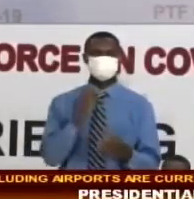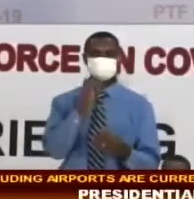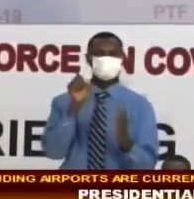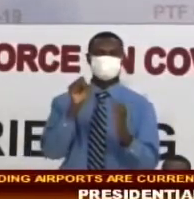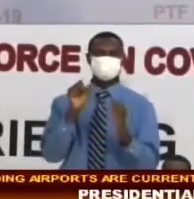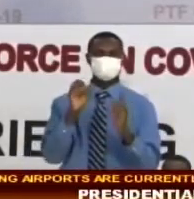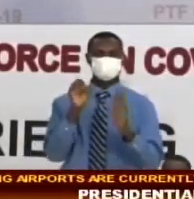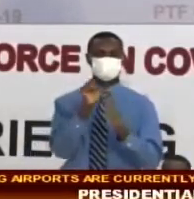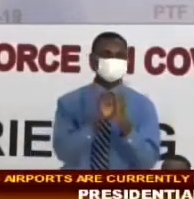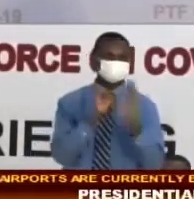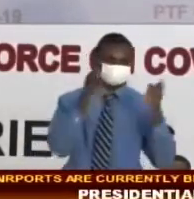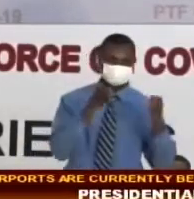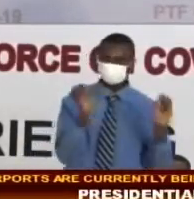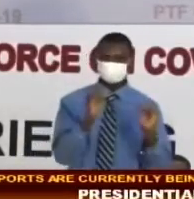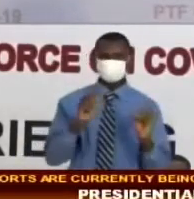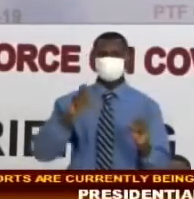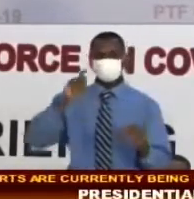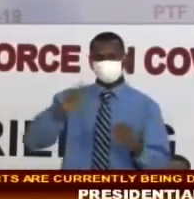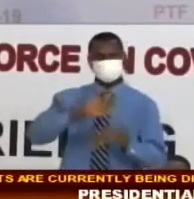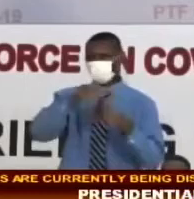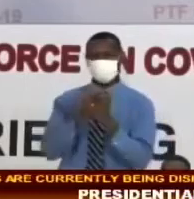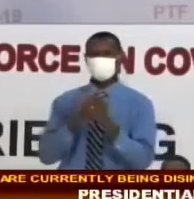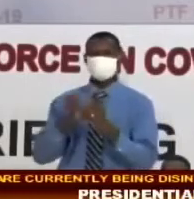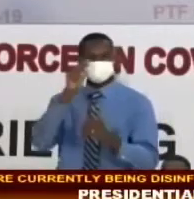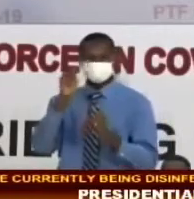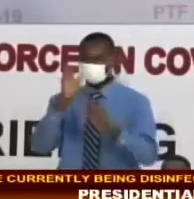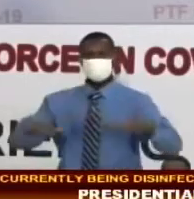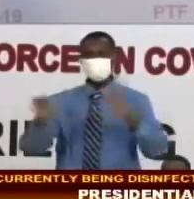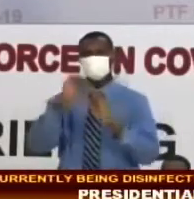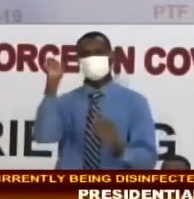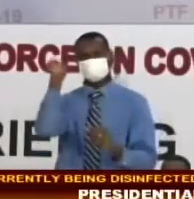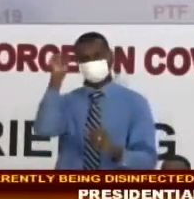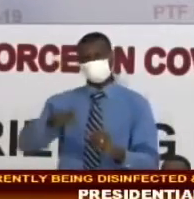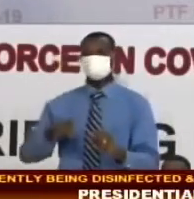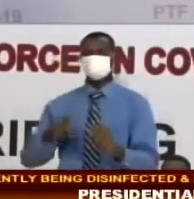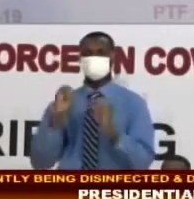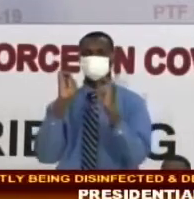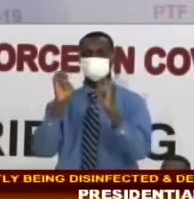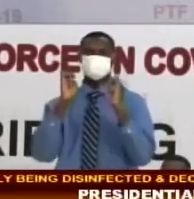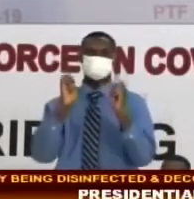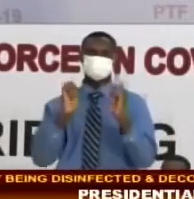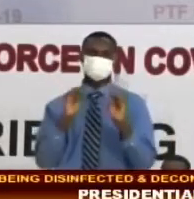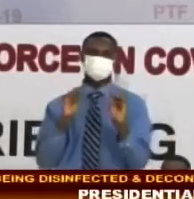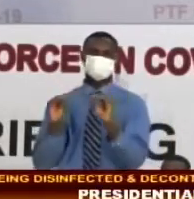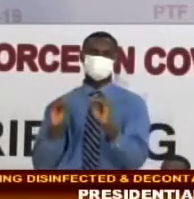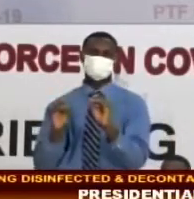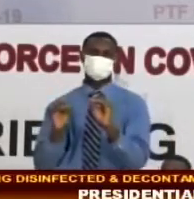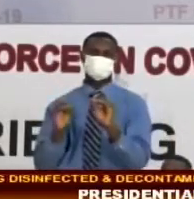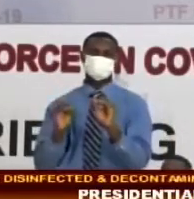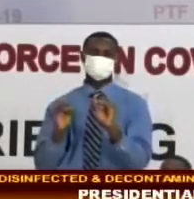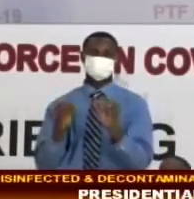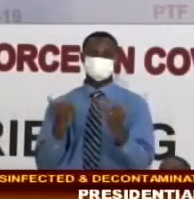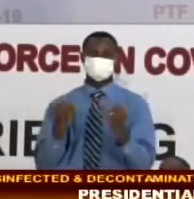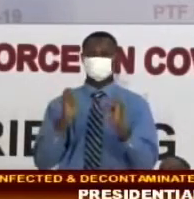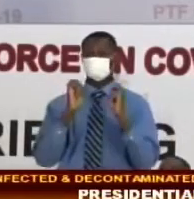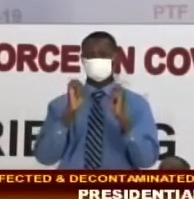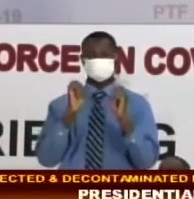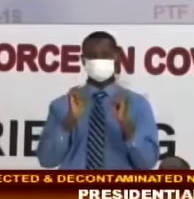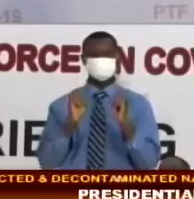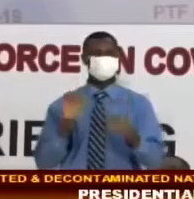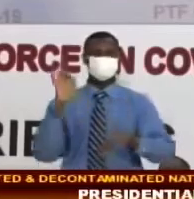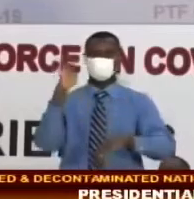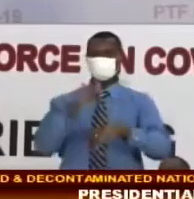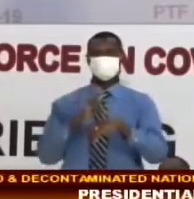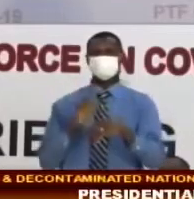And the coronavirus pandemic and the gaps that education has seen now will